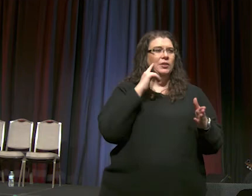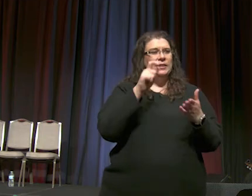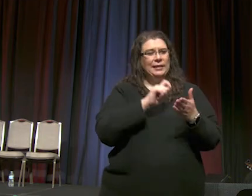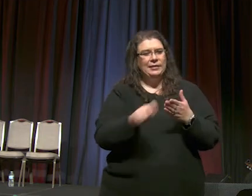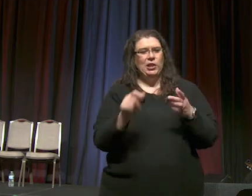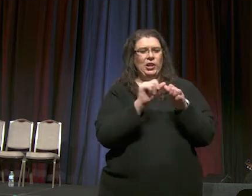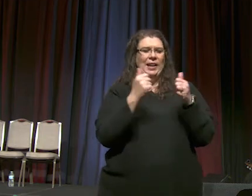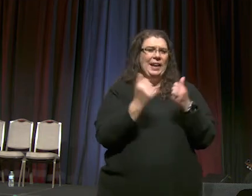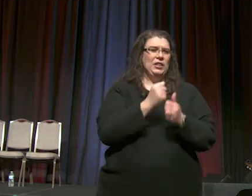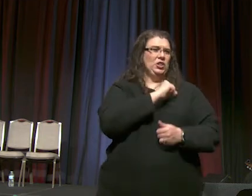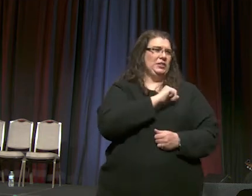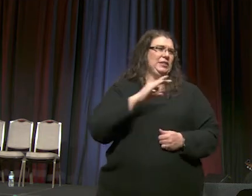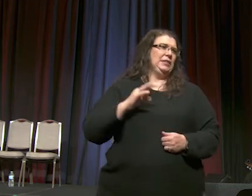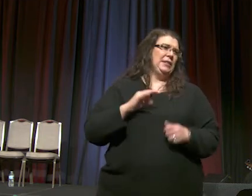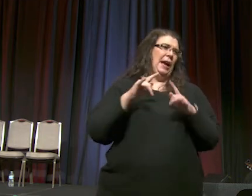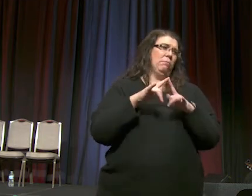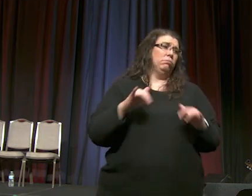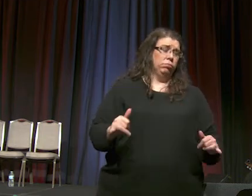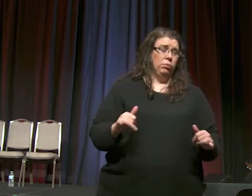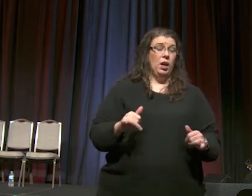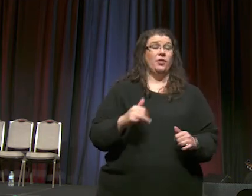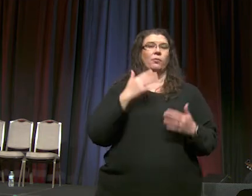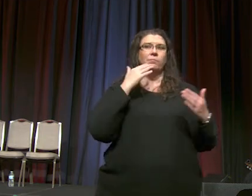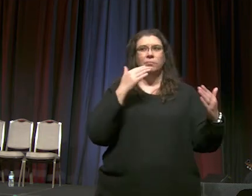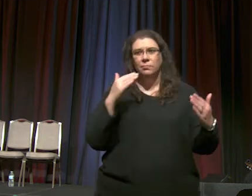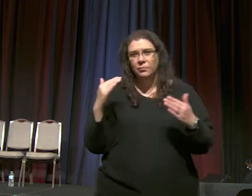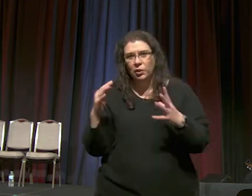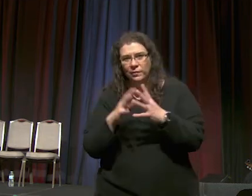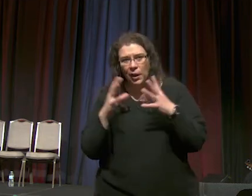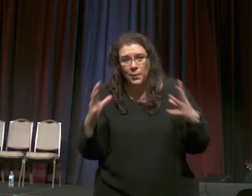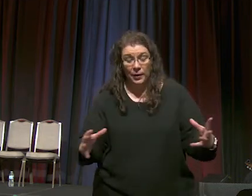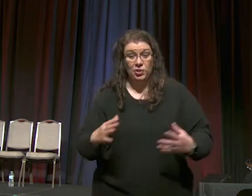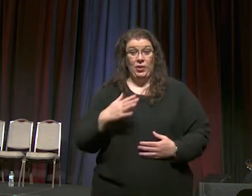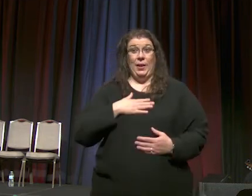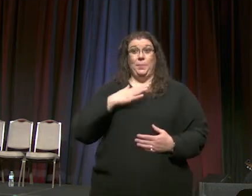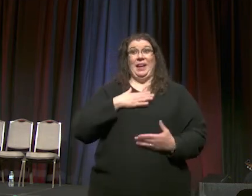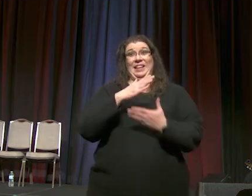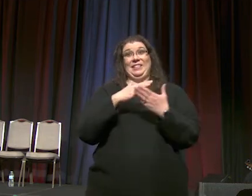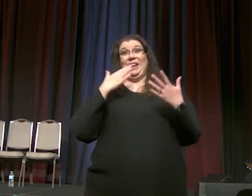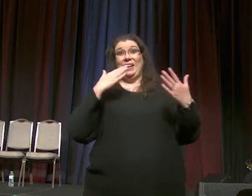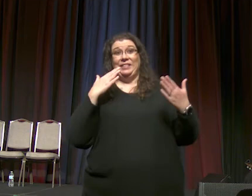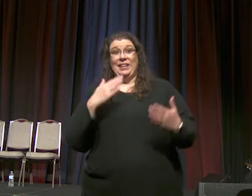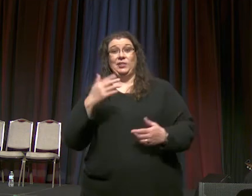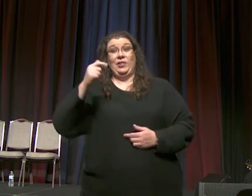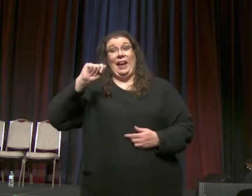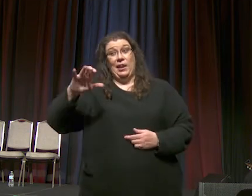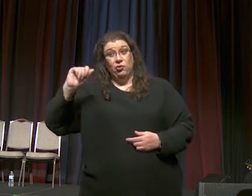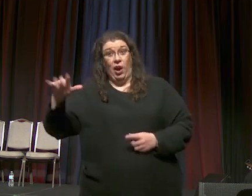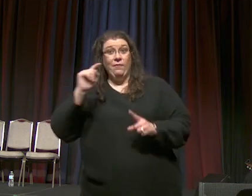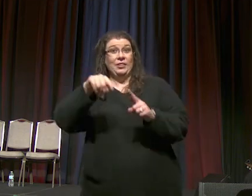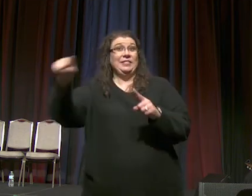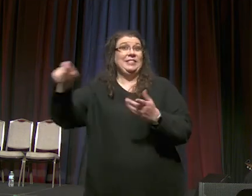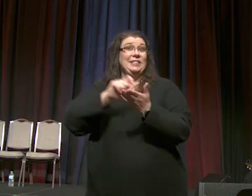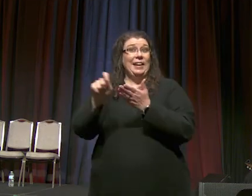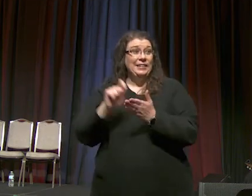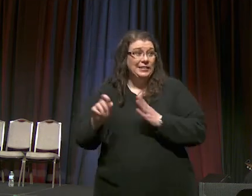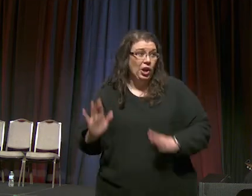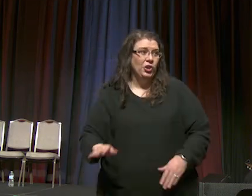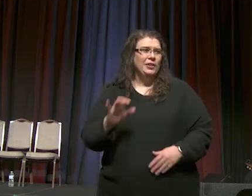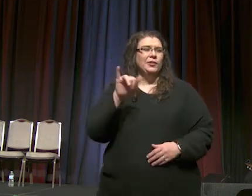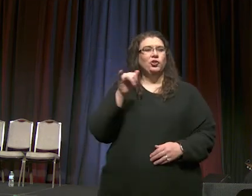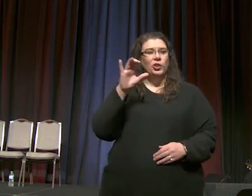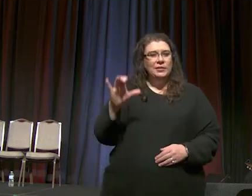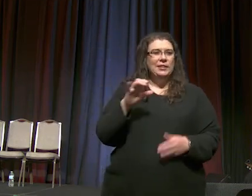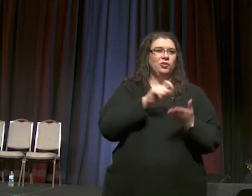thank you very much. And on my end of it, administratively, thanks to the annual conference secretaries and the secretaries of the jurisdictions and